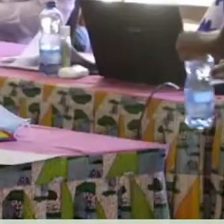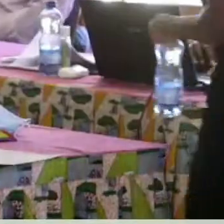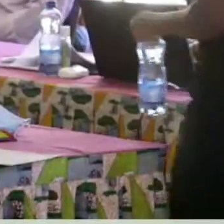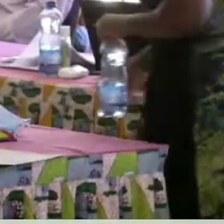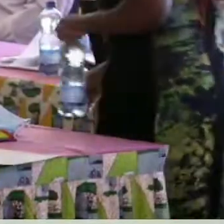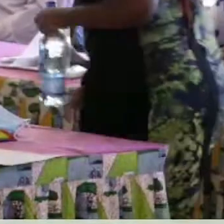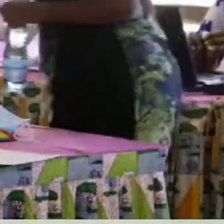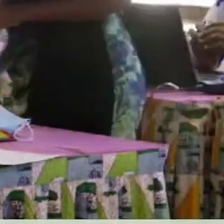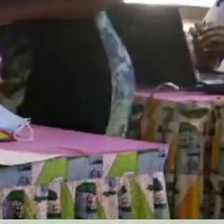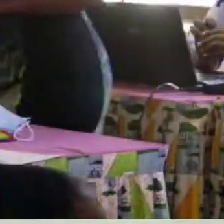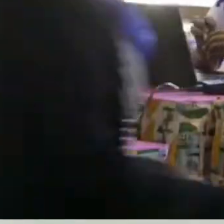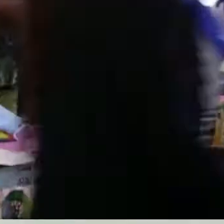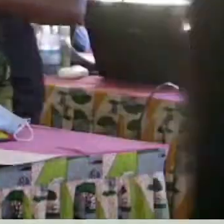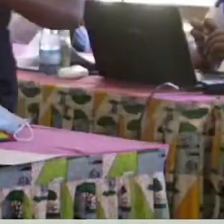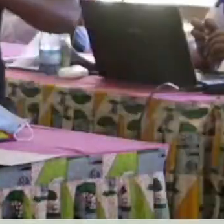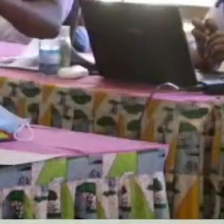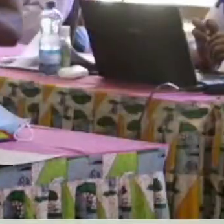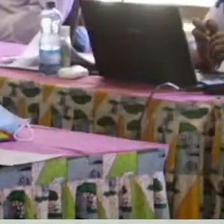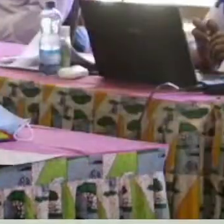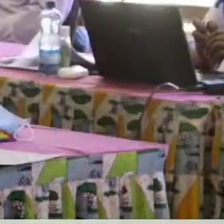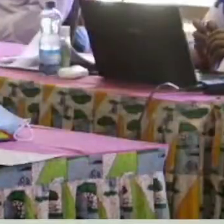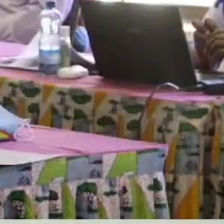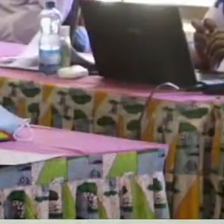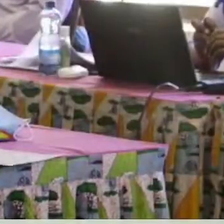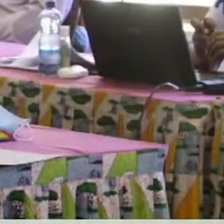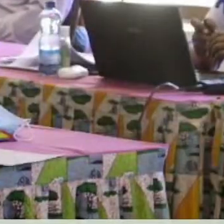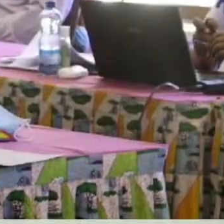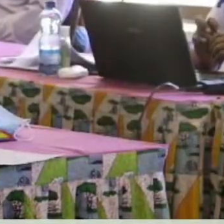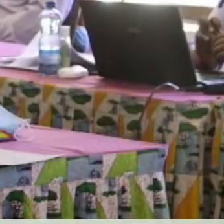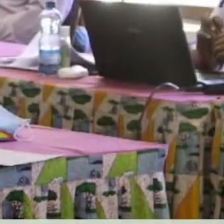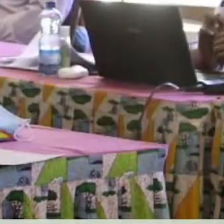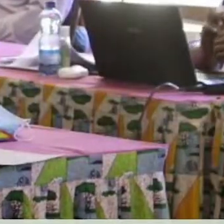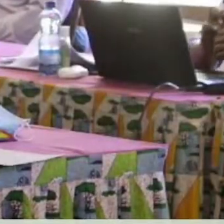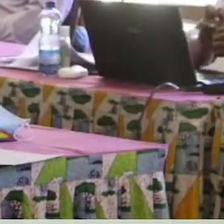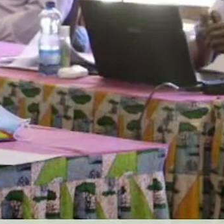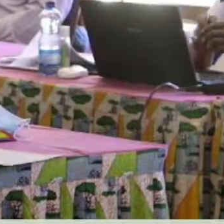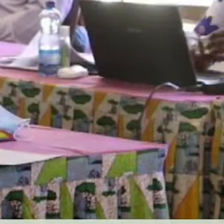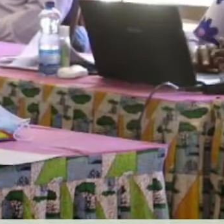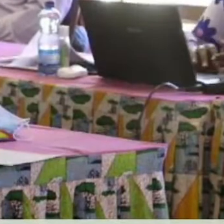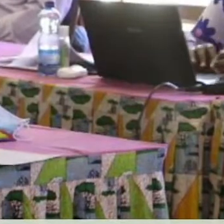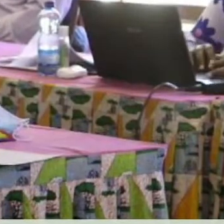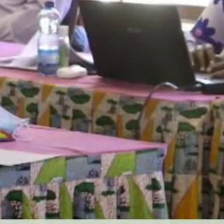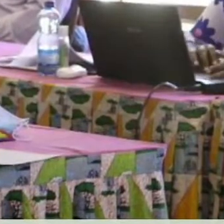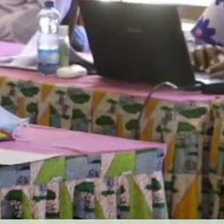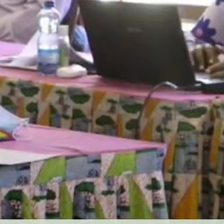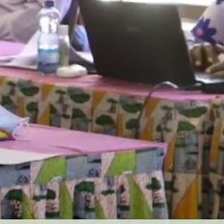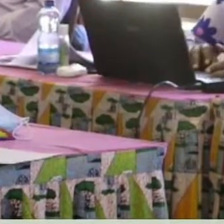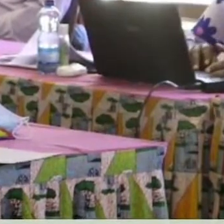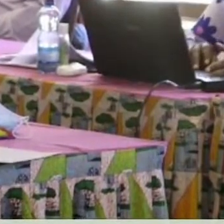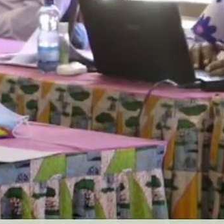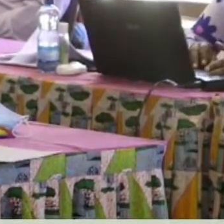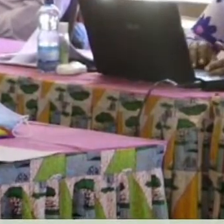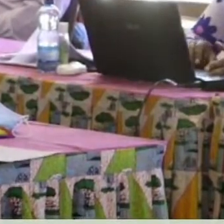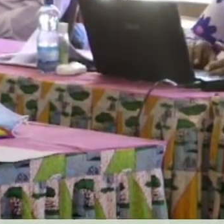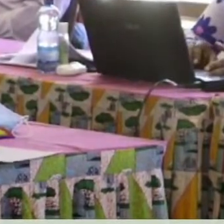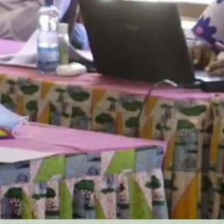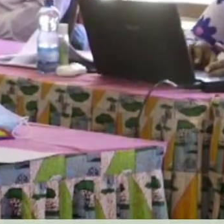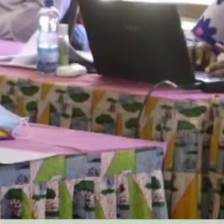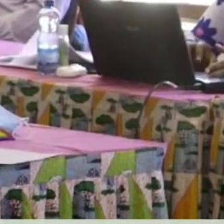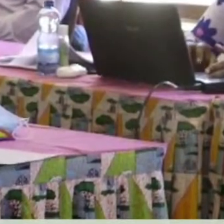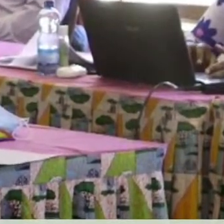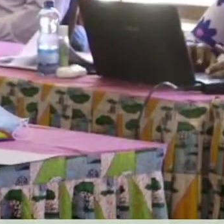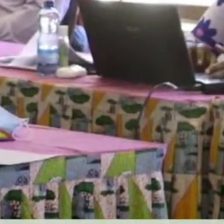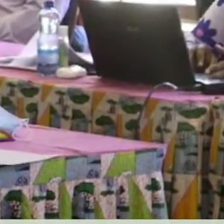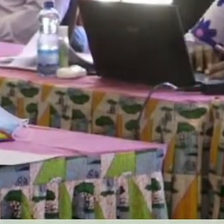Thank you very much. I think what question is being asked is the so what? After you've offered